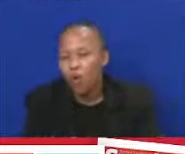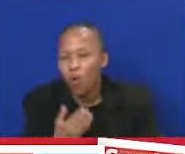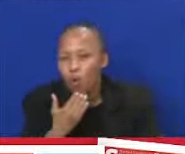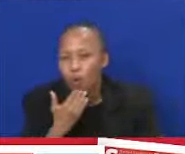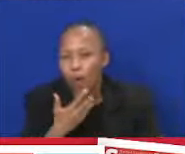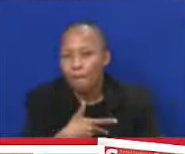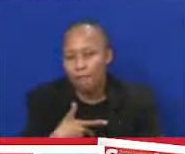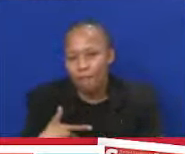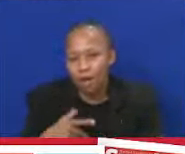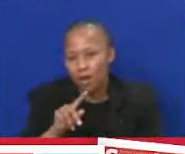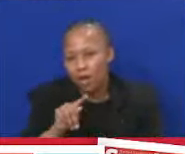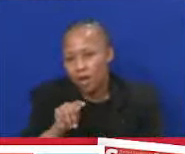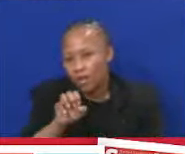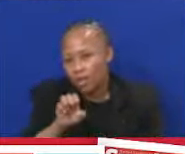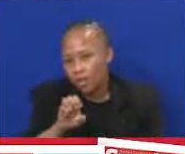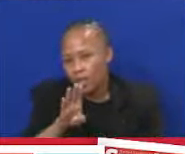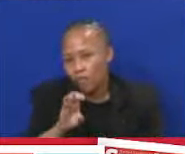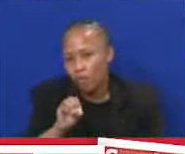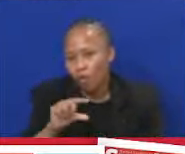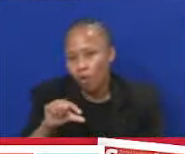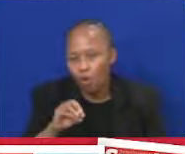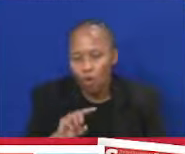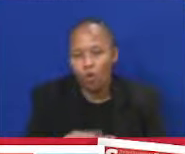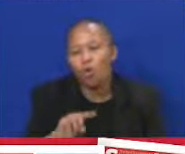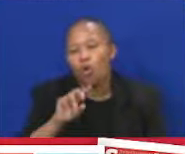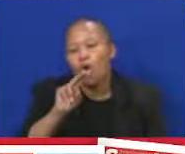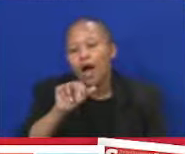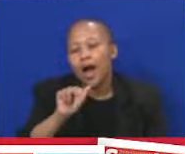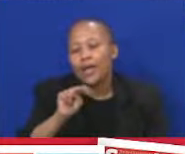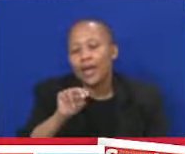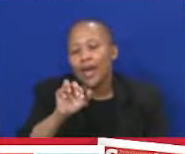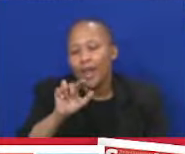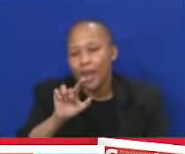Anele Malinga, and Kumbulani Ngube.